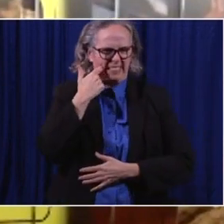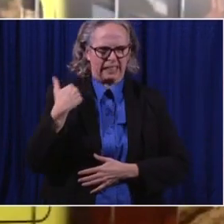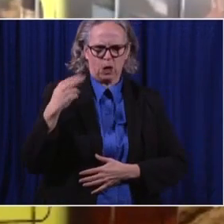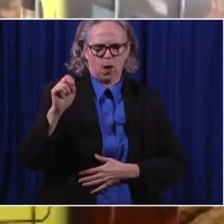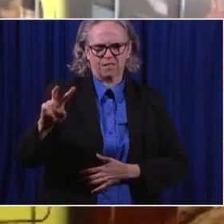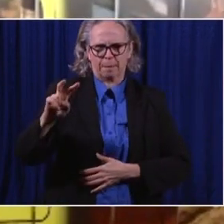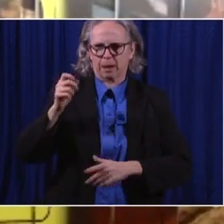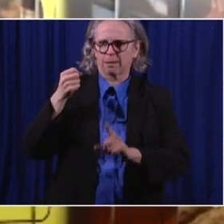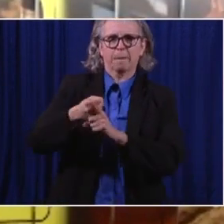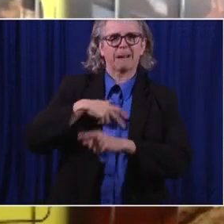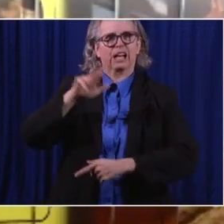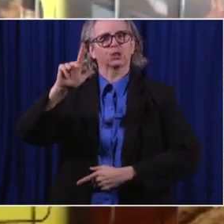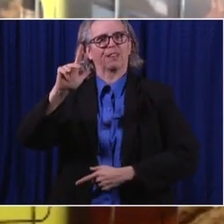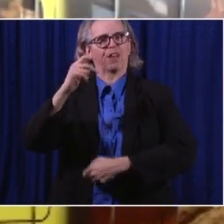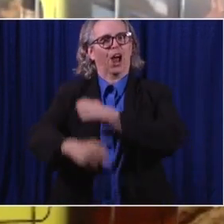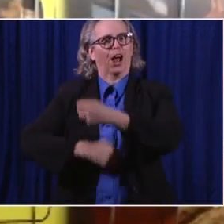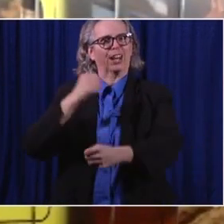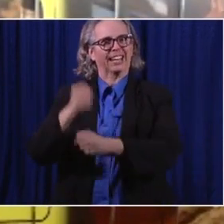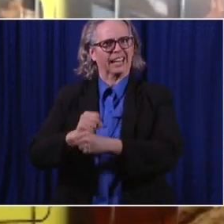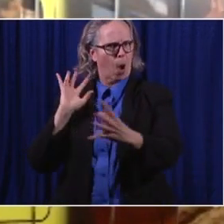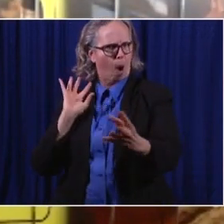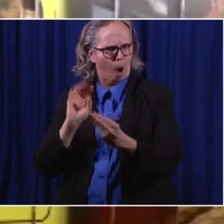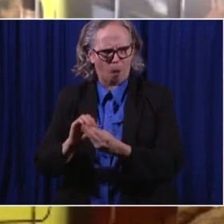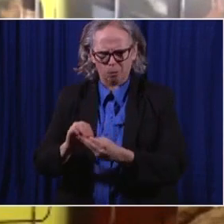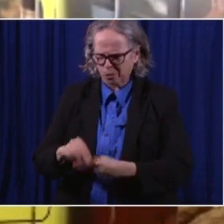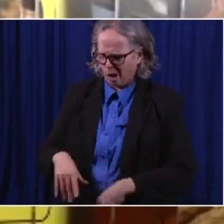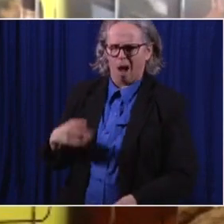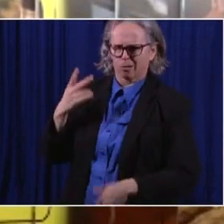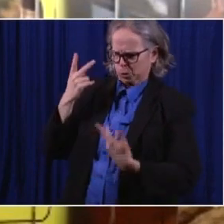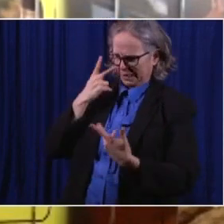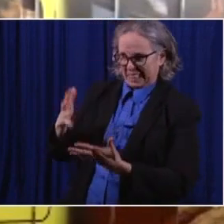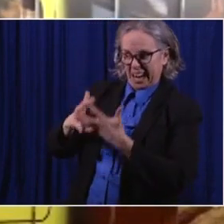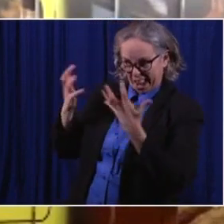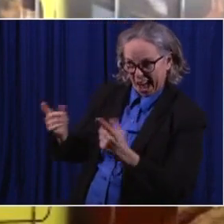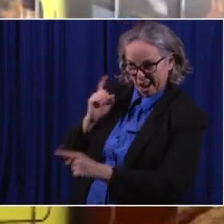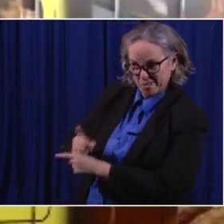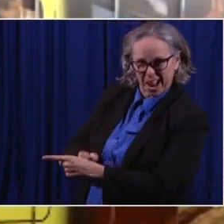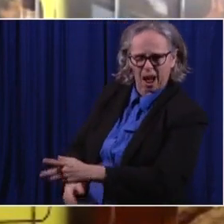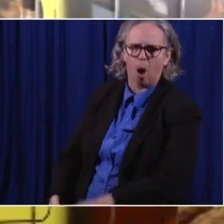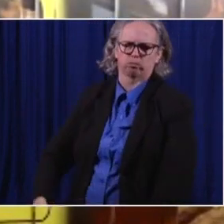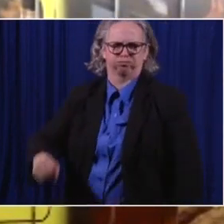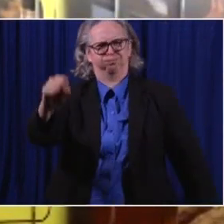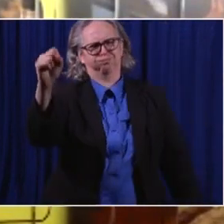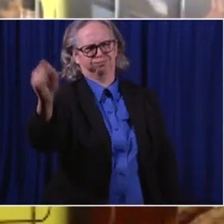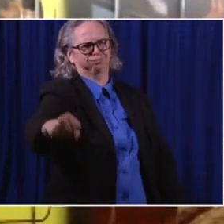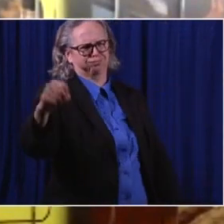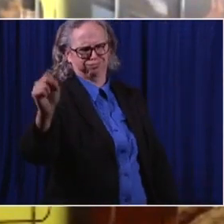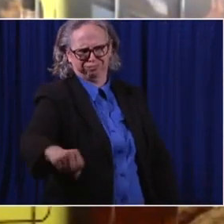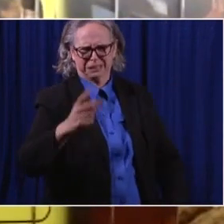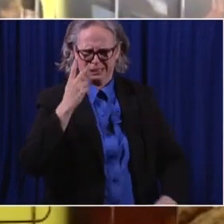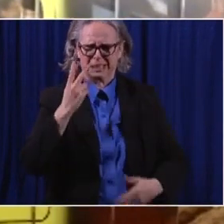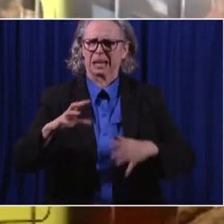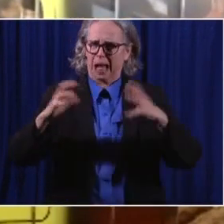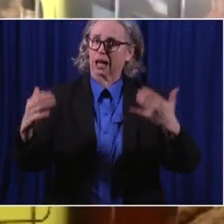23. You've seen sir. a lot then. Yes, sir. We've been seeing a lot all day today. Yeah.